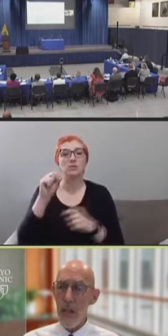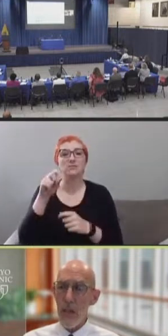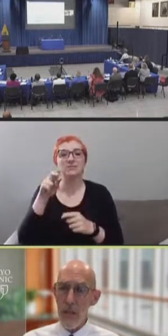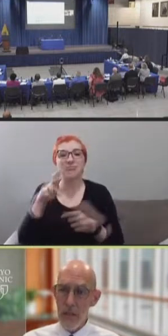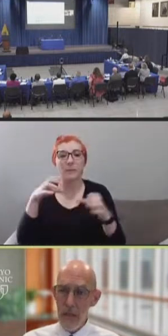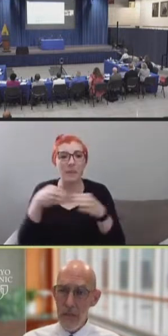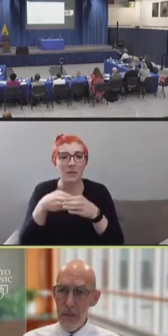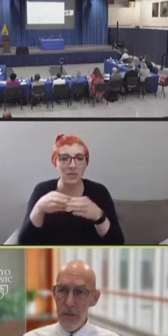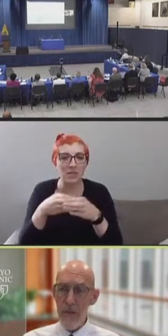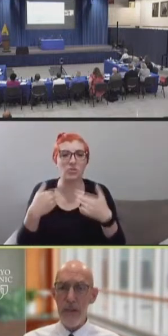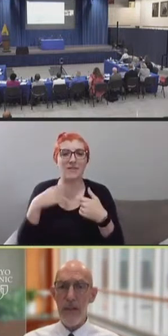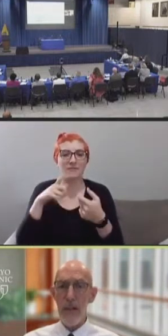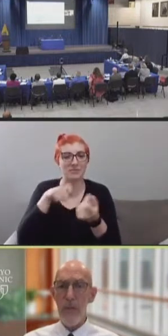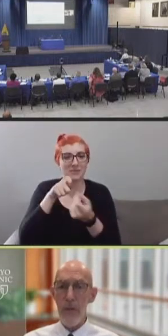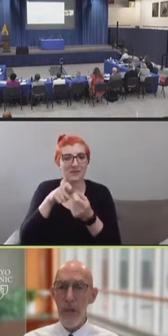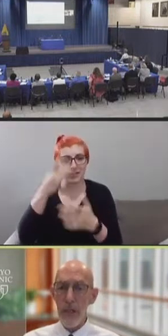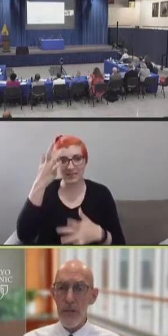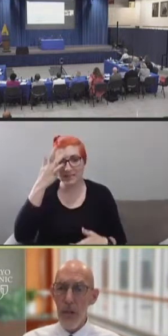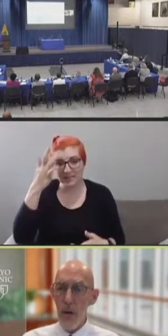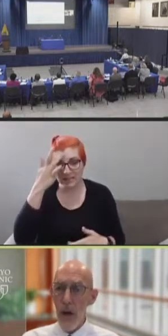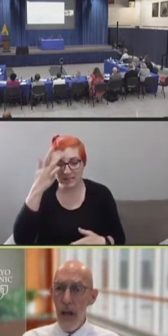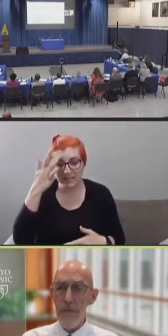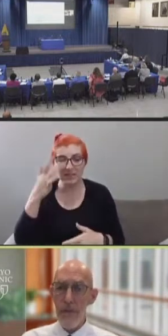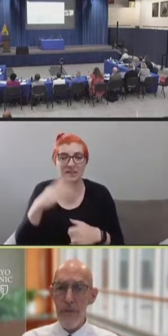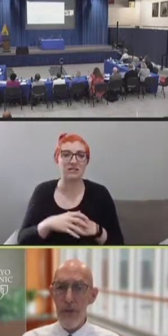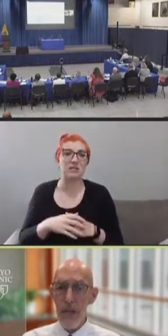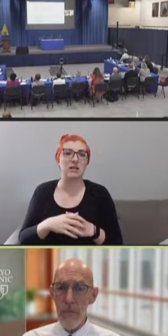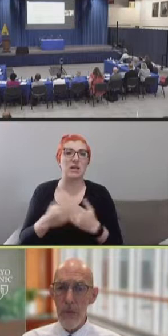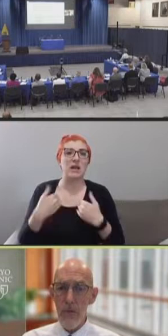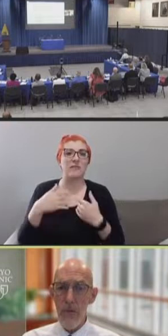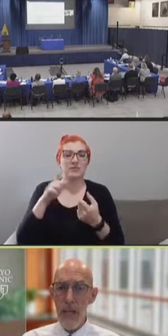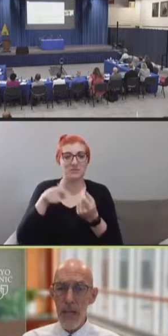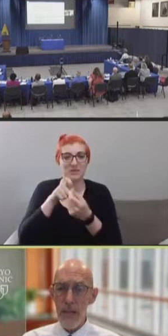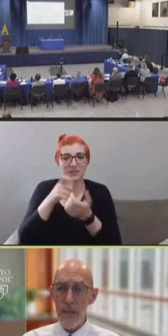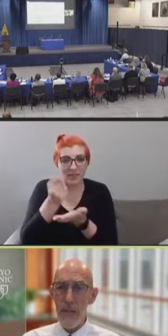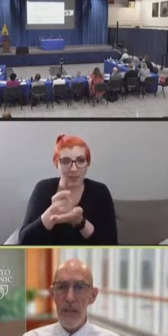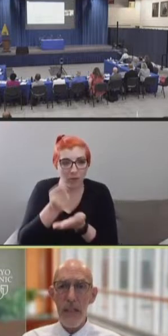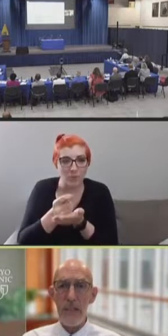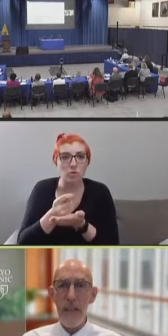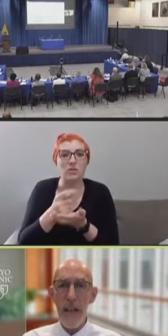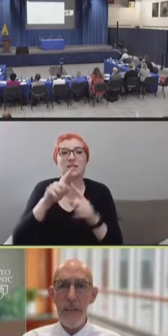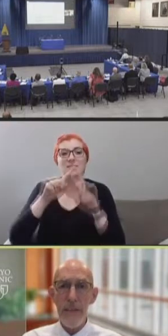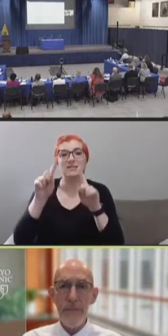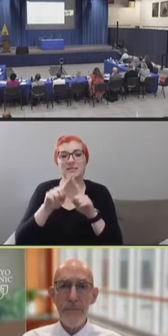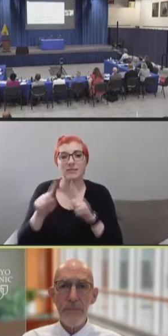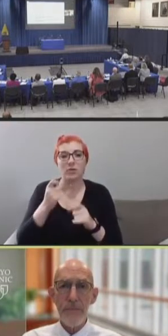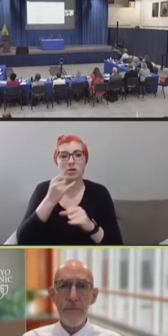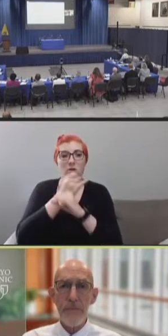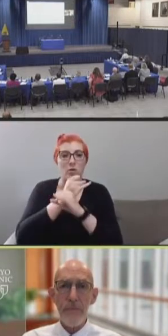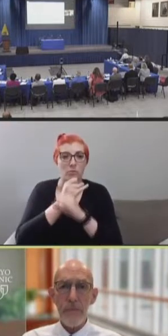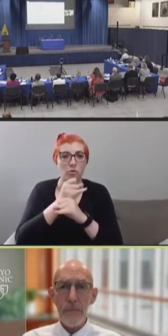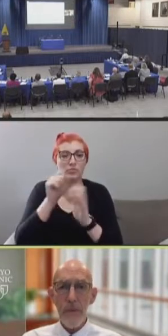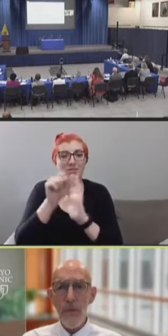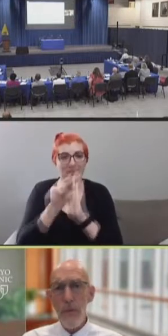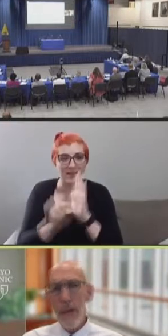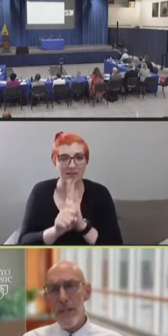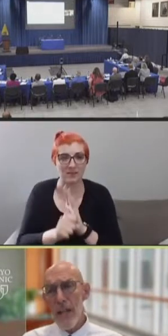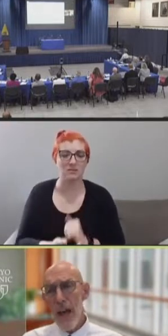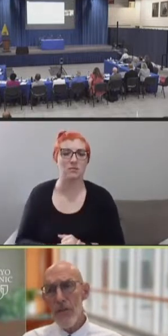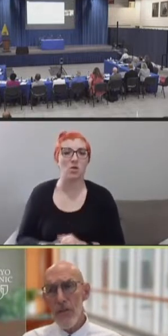diseases, receive specific therapeutics, or have different immune states. Next slide.